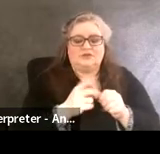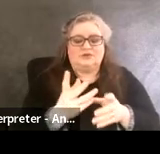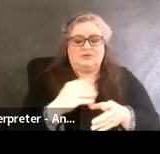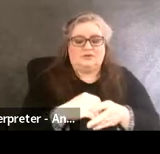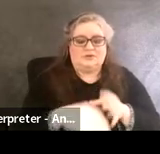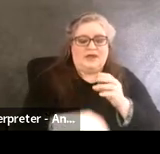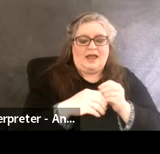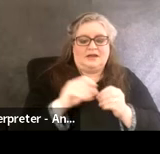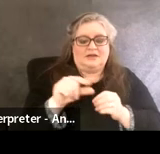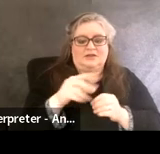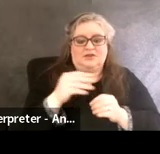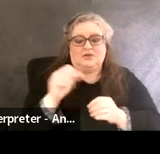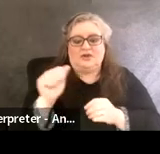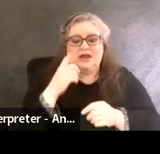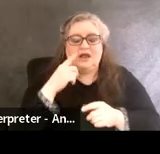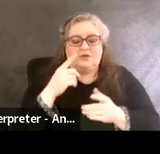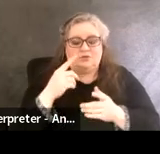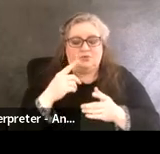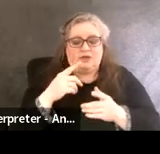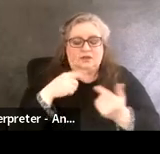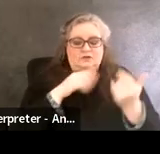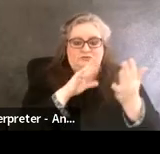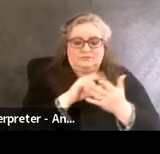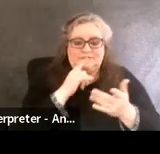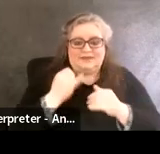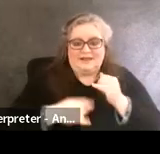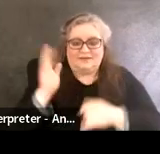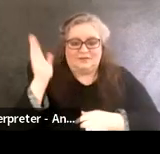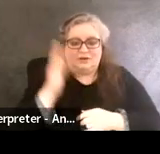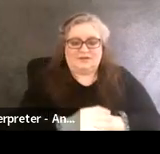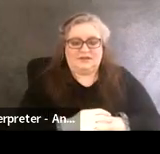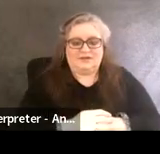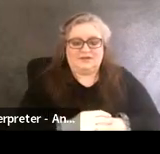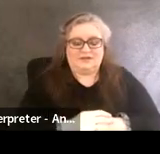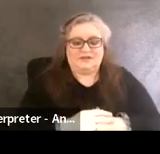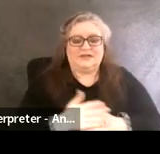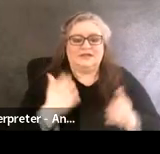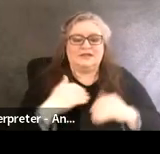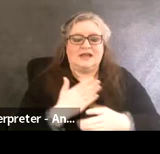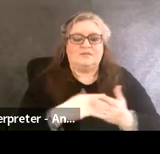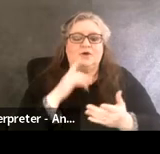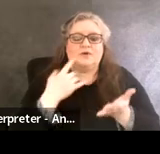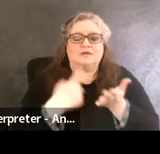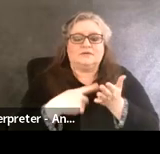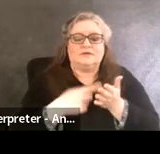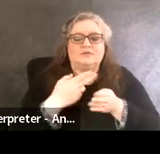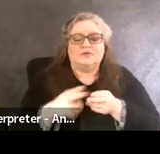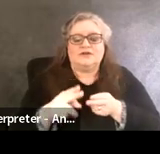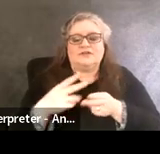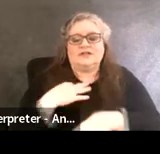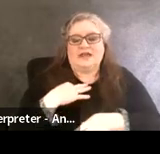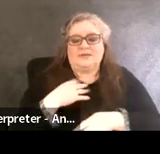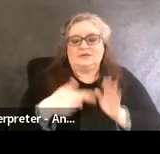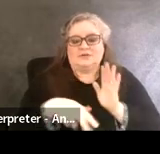Q&A, and we will get to those at the end of the presentation. We're going to spend this next part just going over briefly the